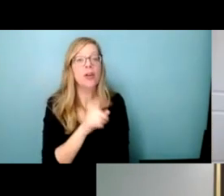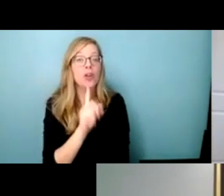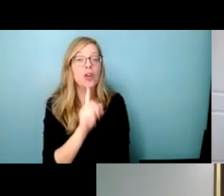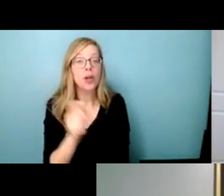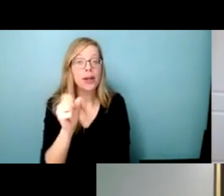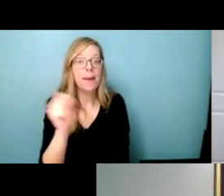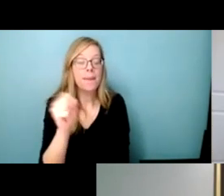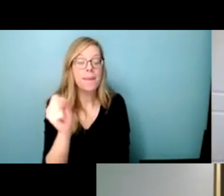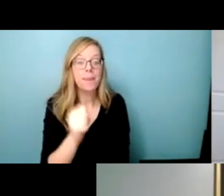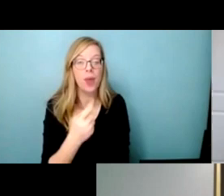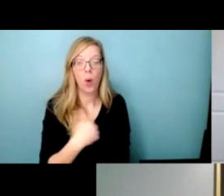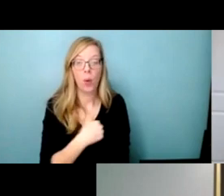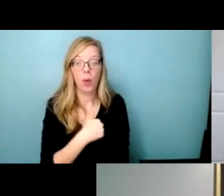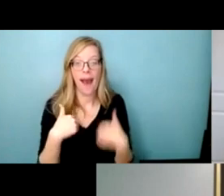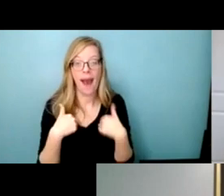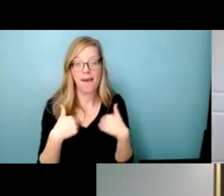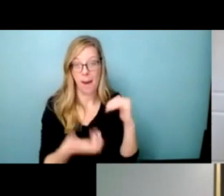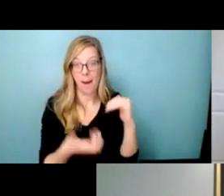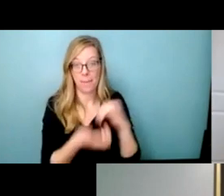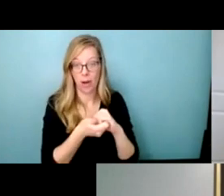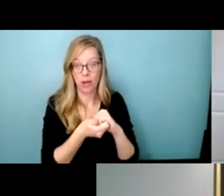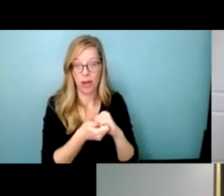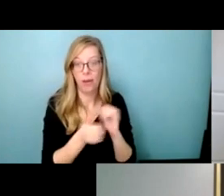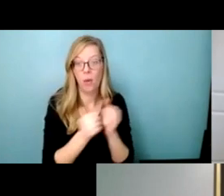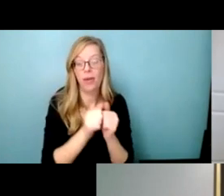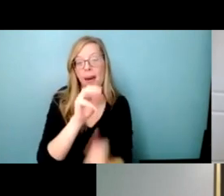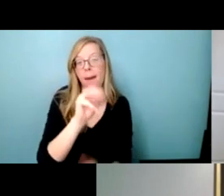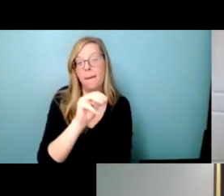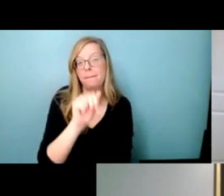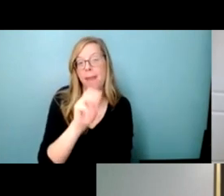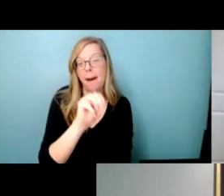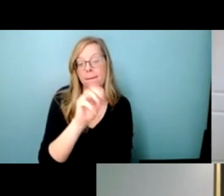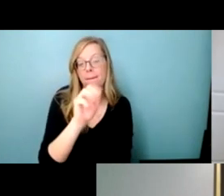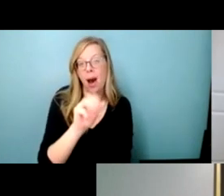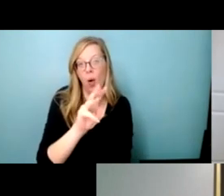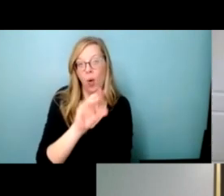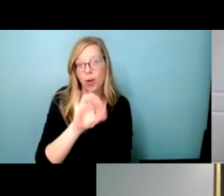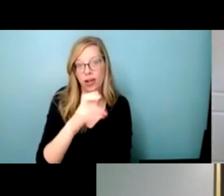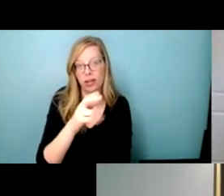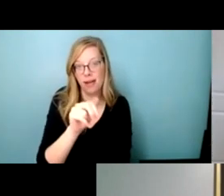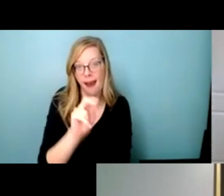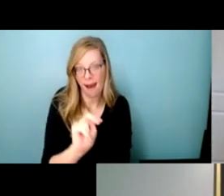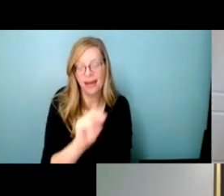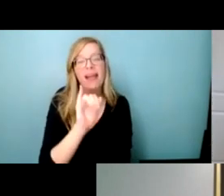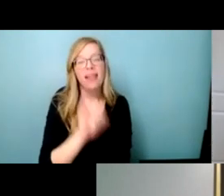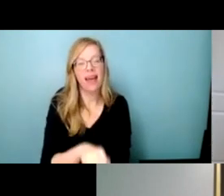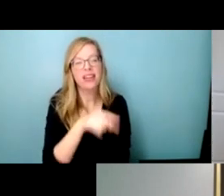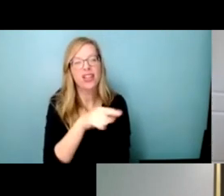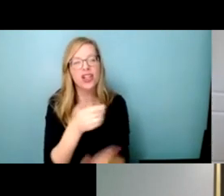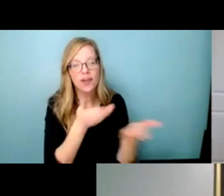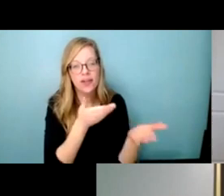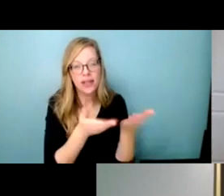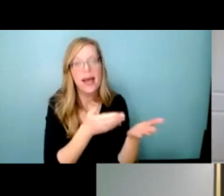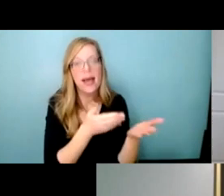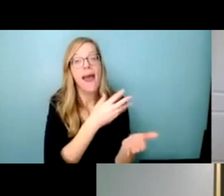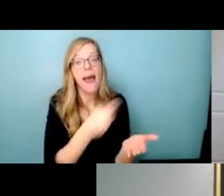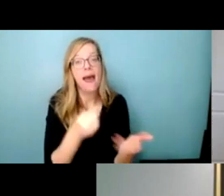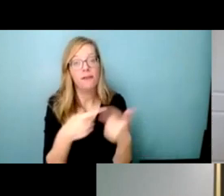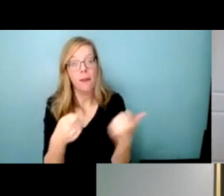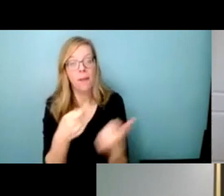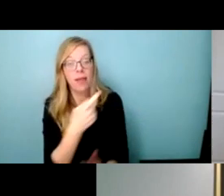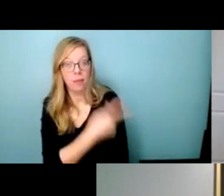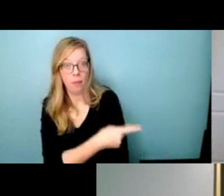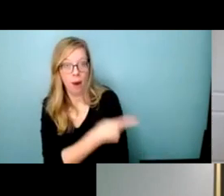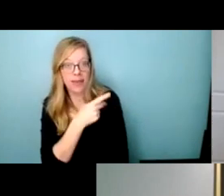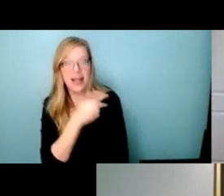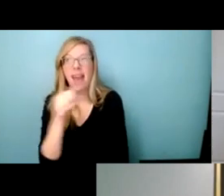have a partnership with Mama Wichita and McDonald Youth Services, and we have funding in that partnership from the province, but it lives over at Mama